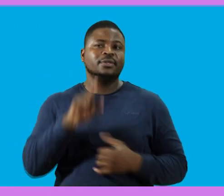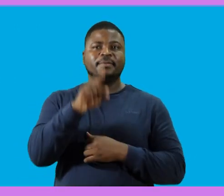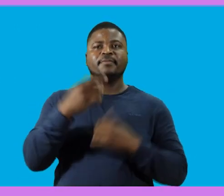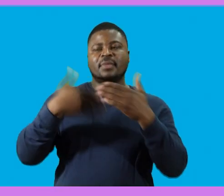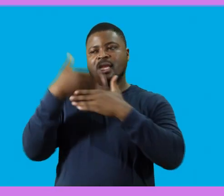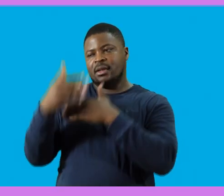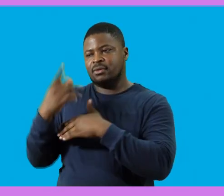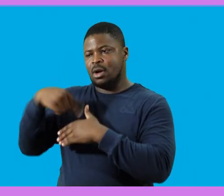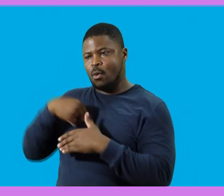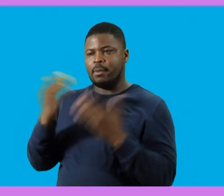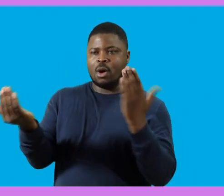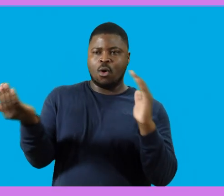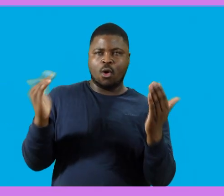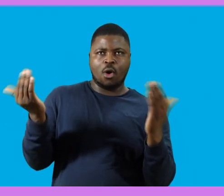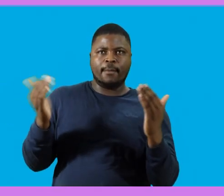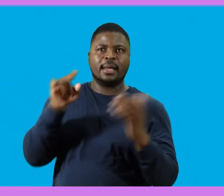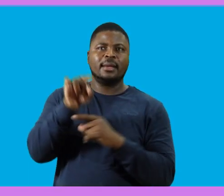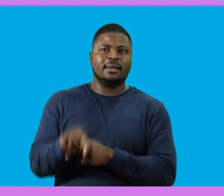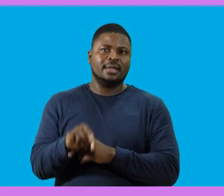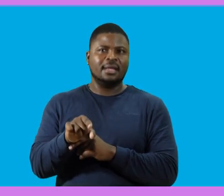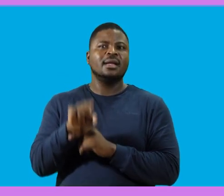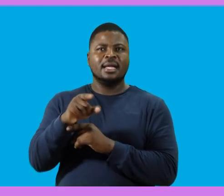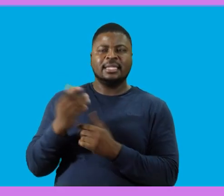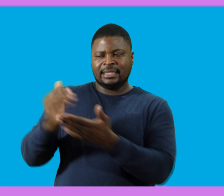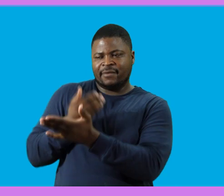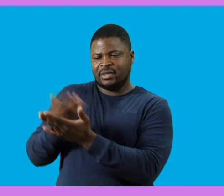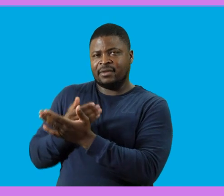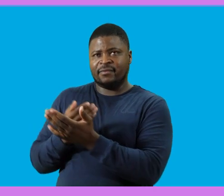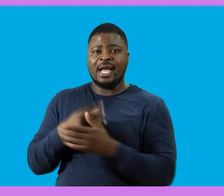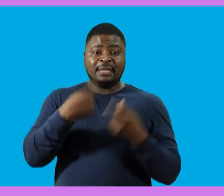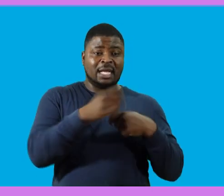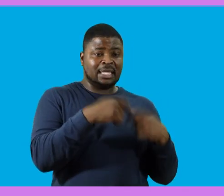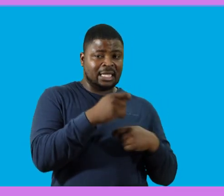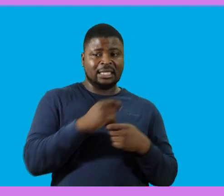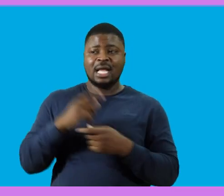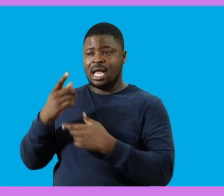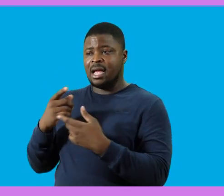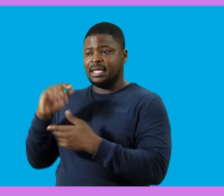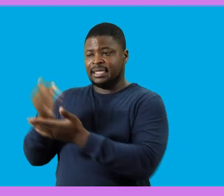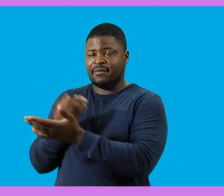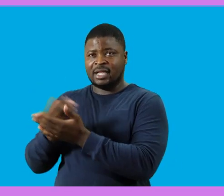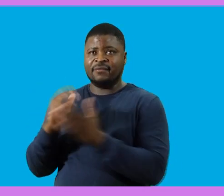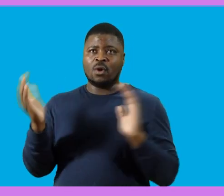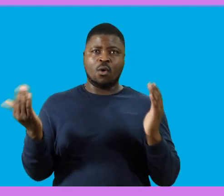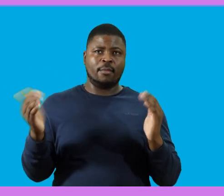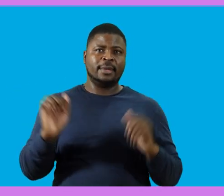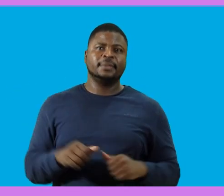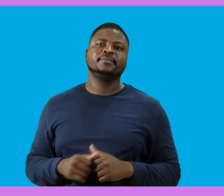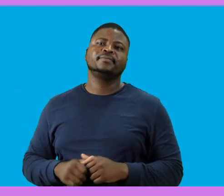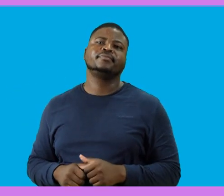and then we need to compare it with her savings. So her